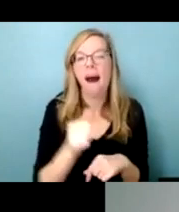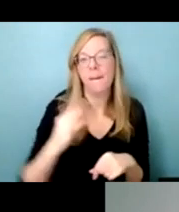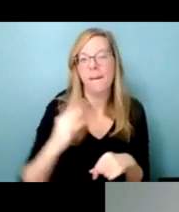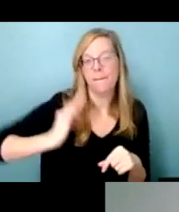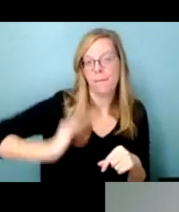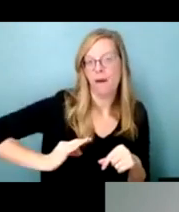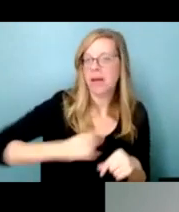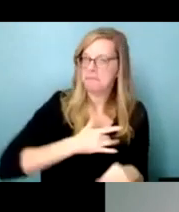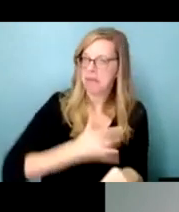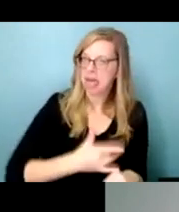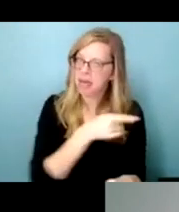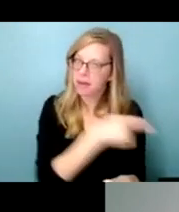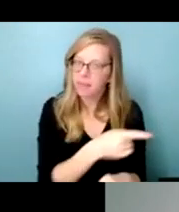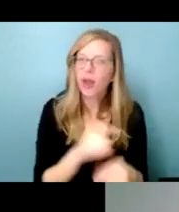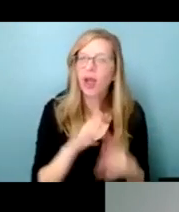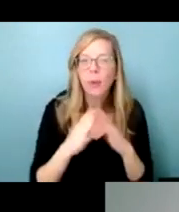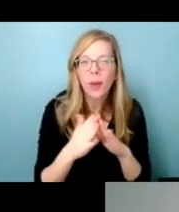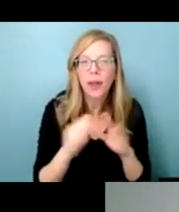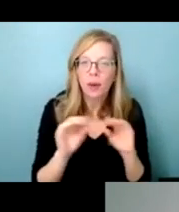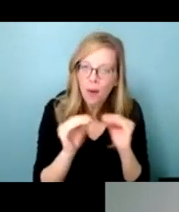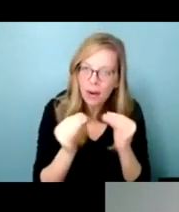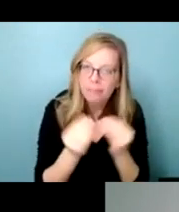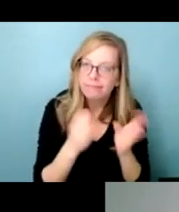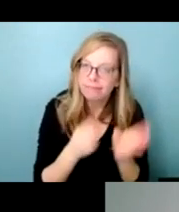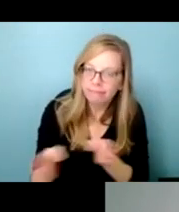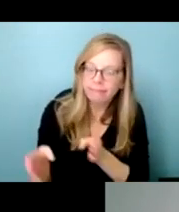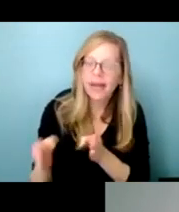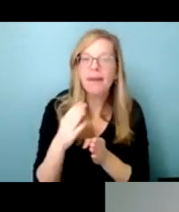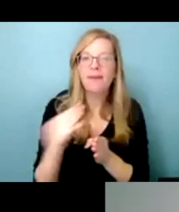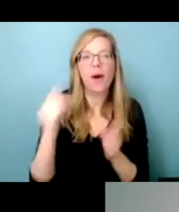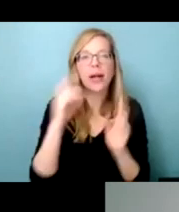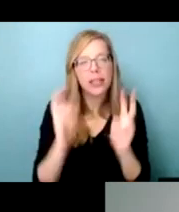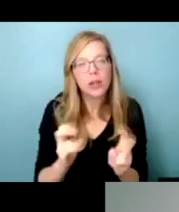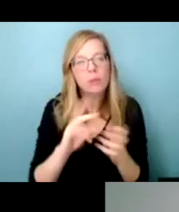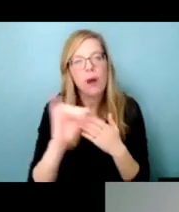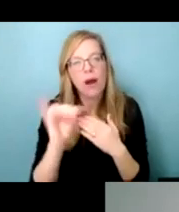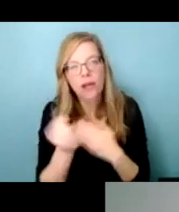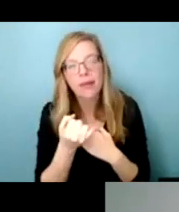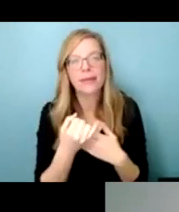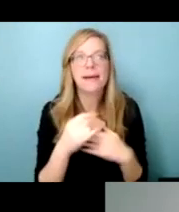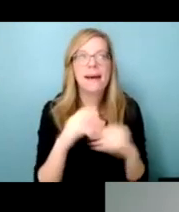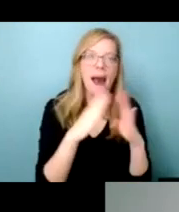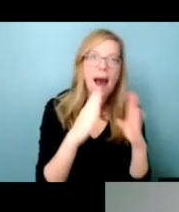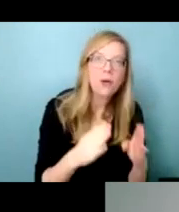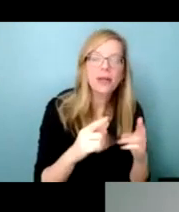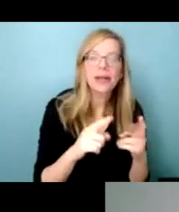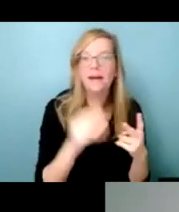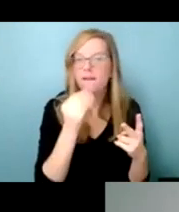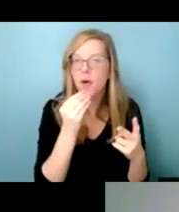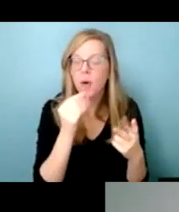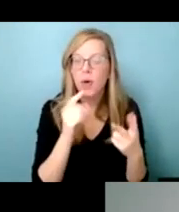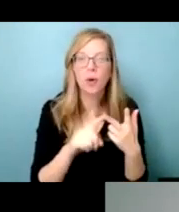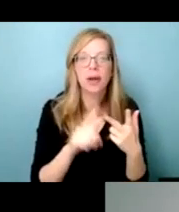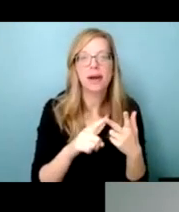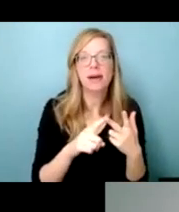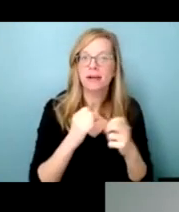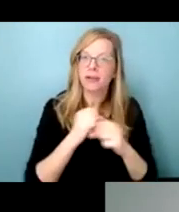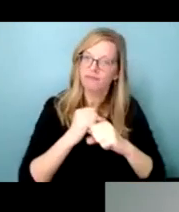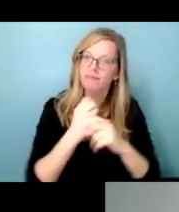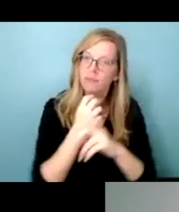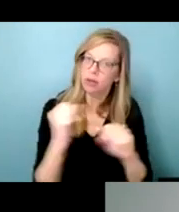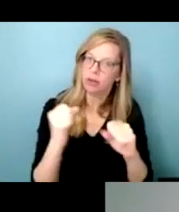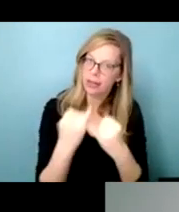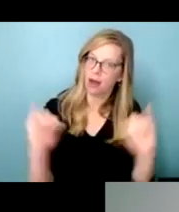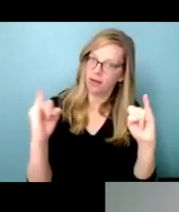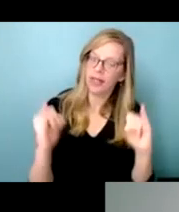as a community organizer and coordinator on issues and projects such as housing, food, sovereignty, community